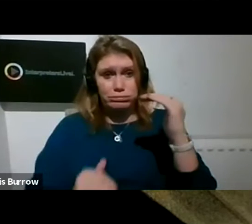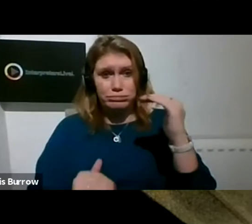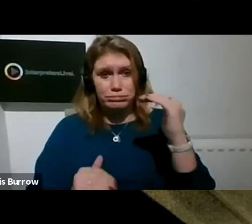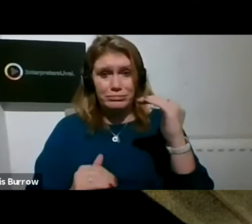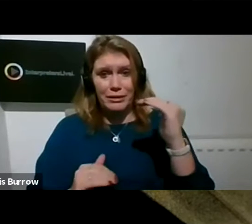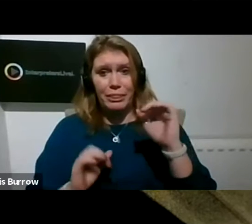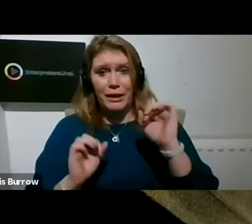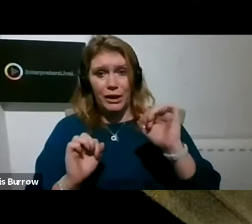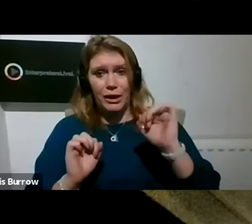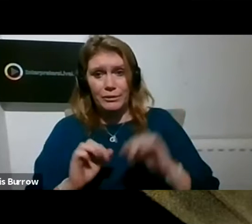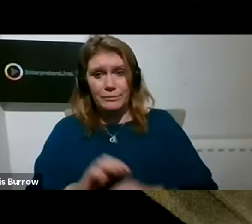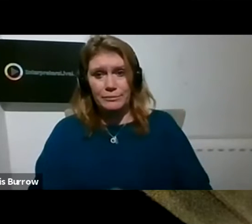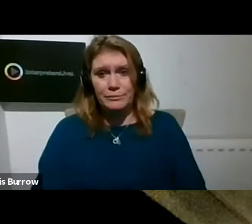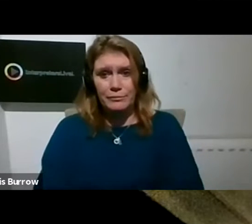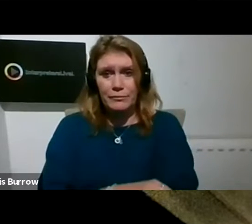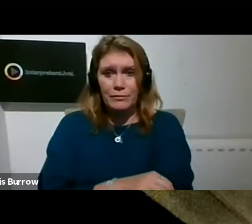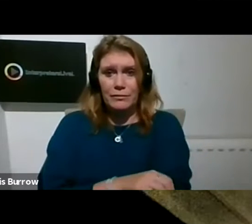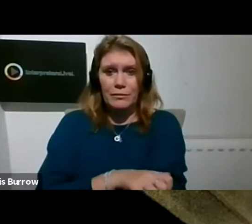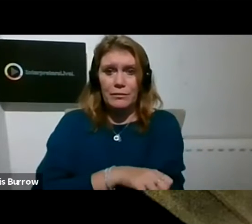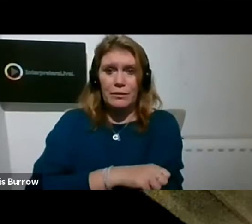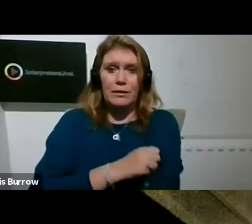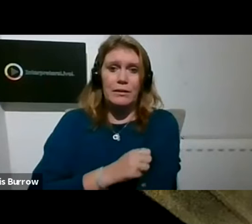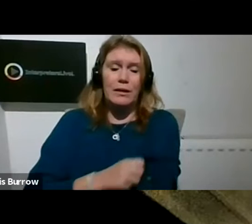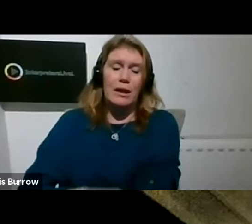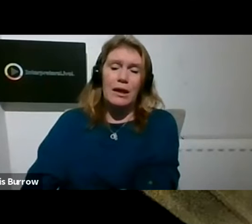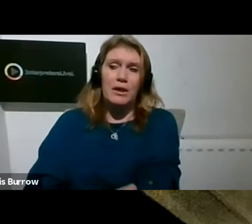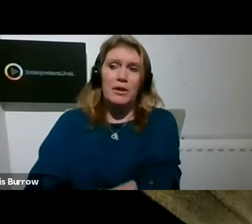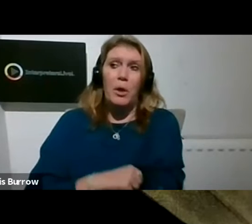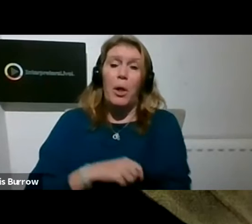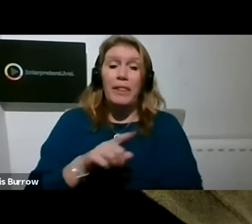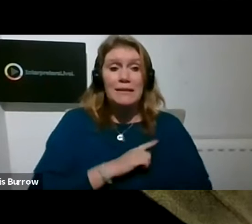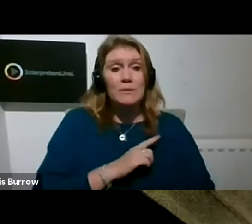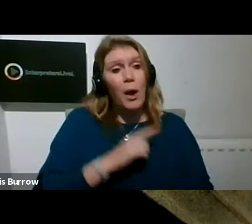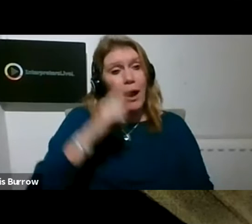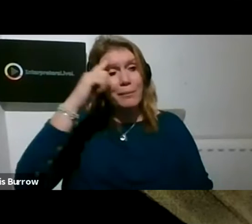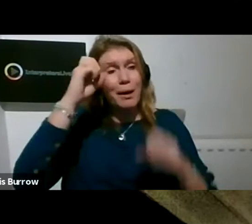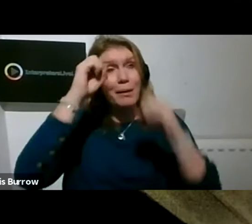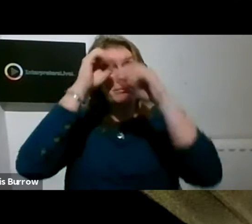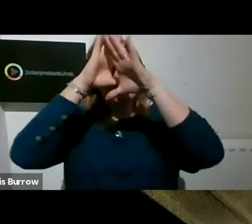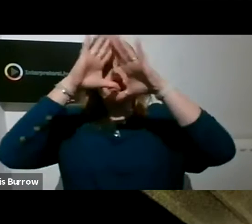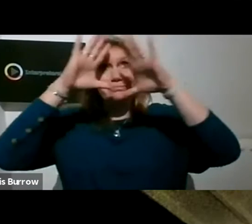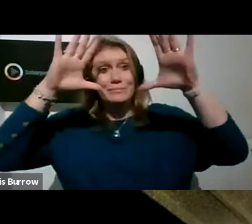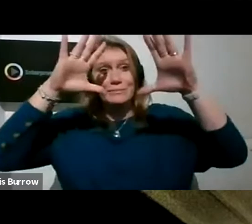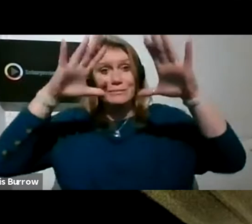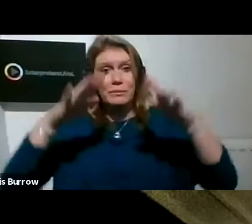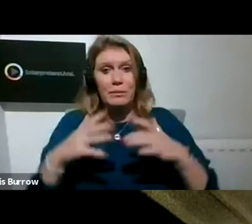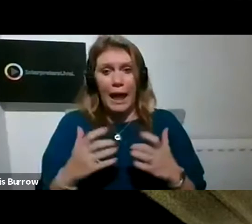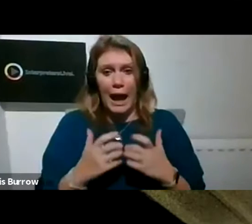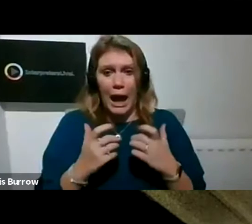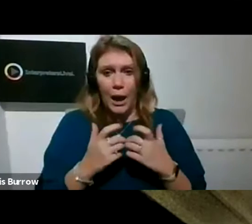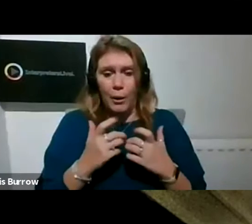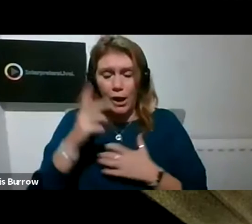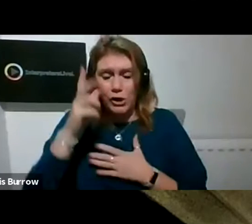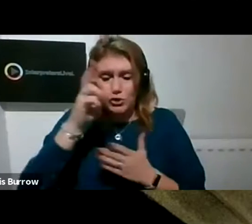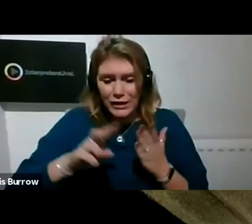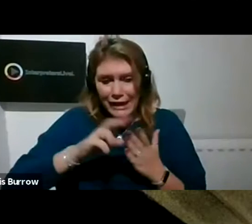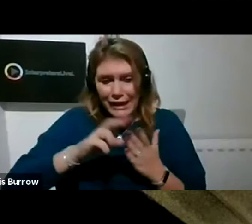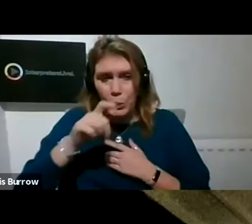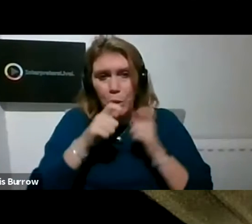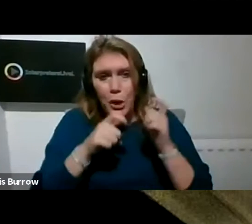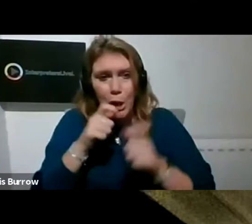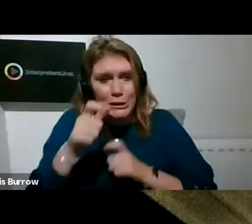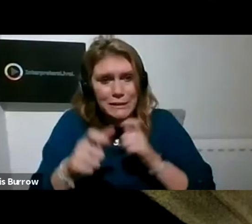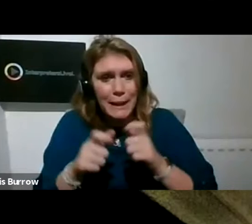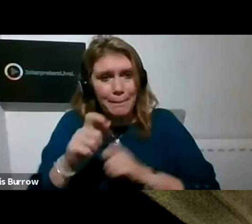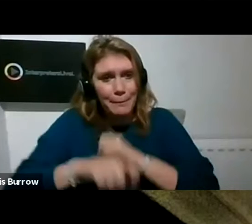she is. So it was with that in mind that I was able to kind of read those words and deliver them.